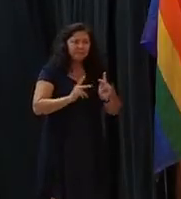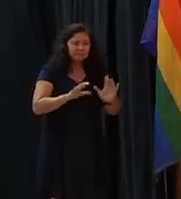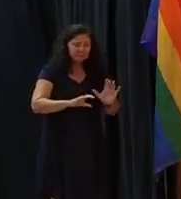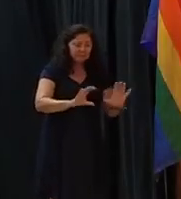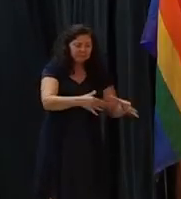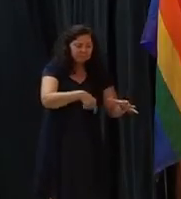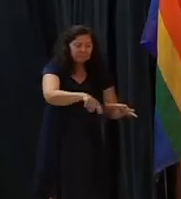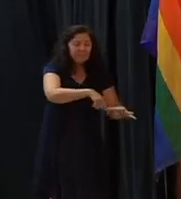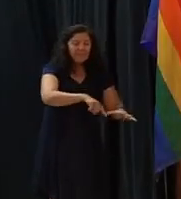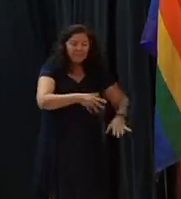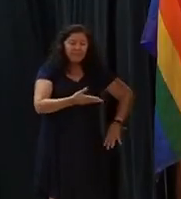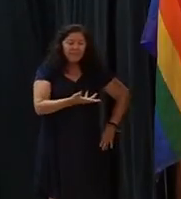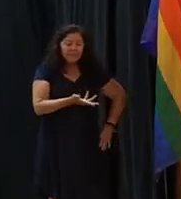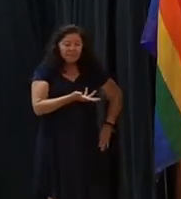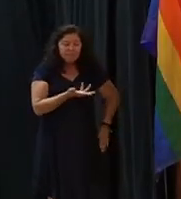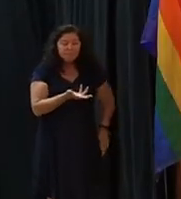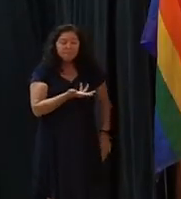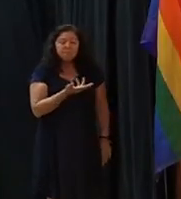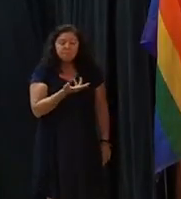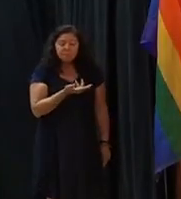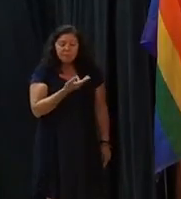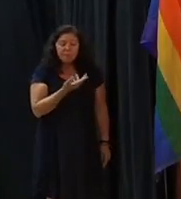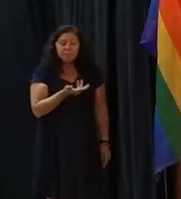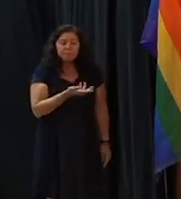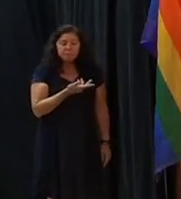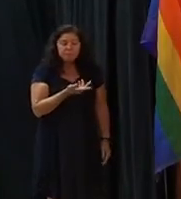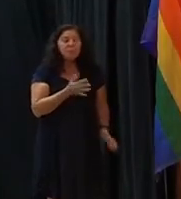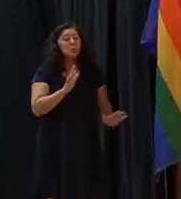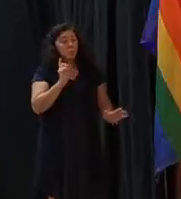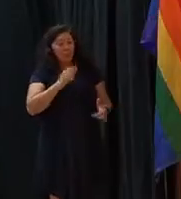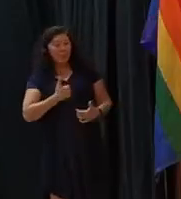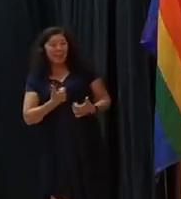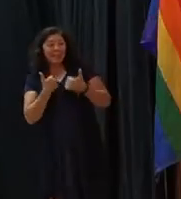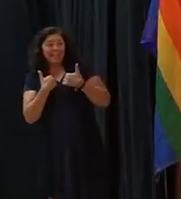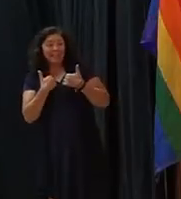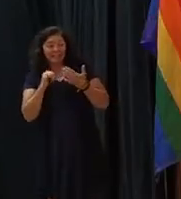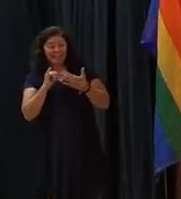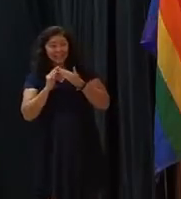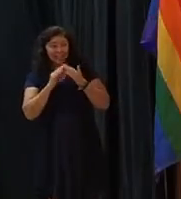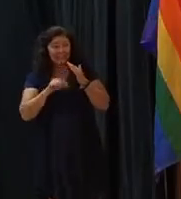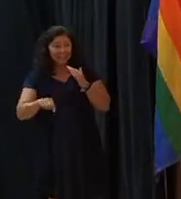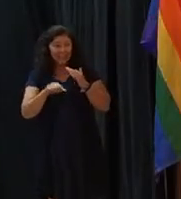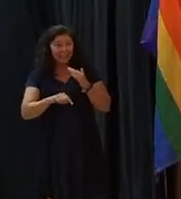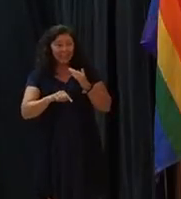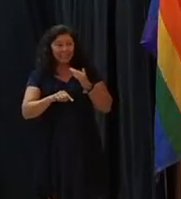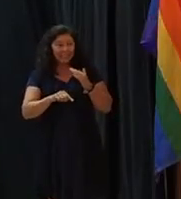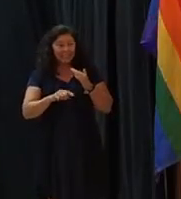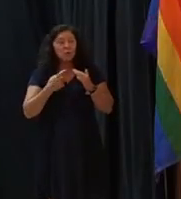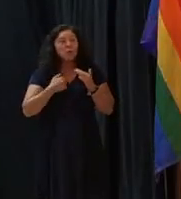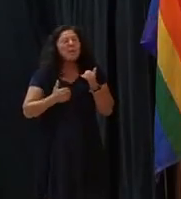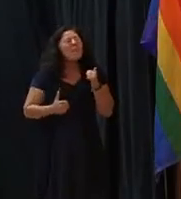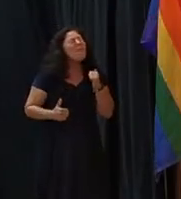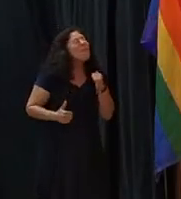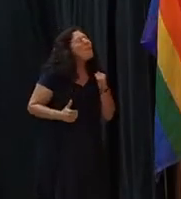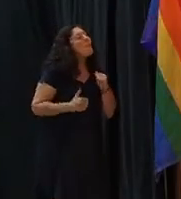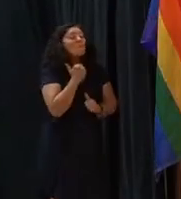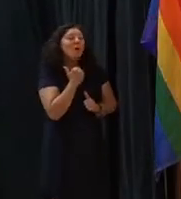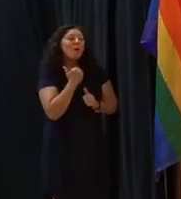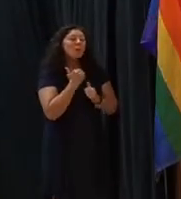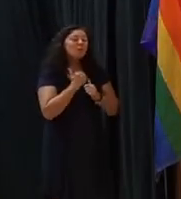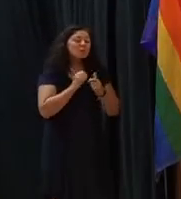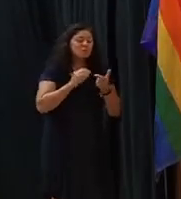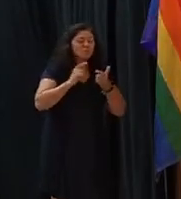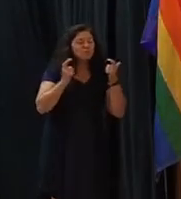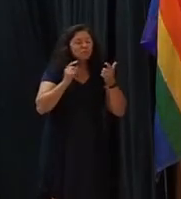transgenders, and in the city where I live is the city with the highest concentrations of transgender